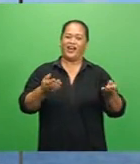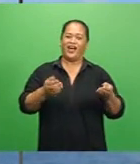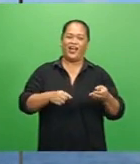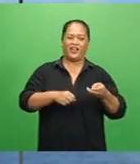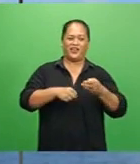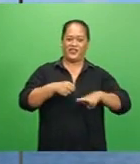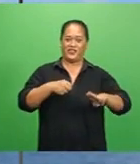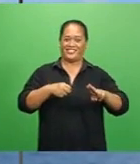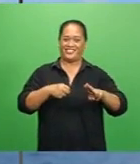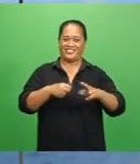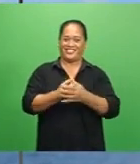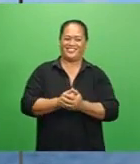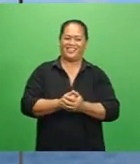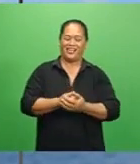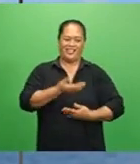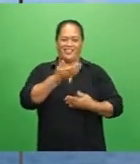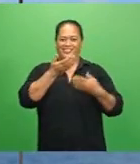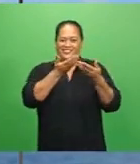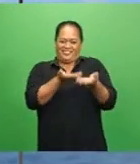email,